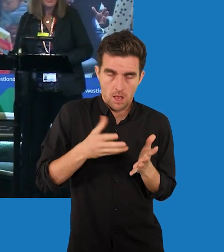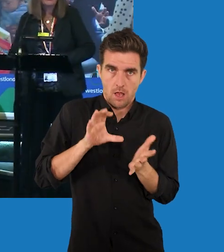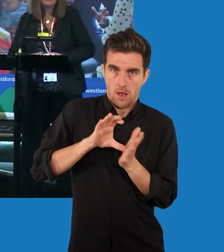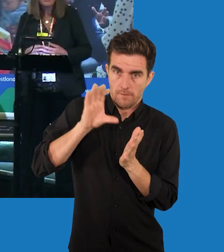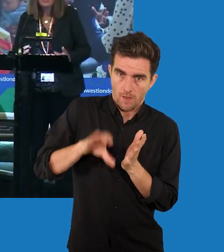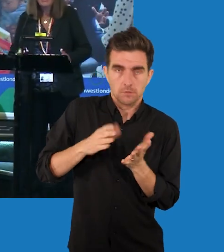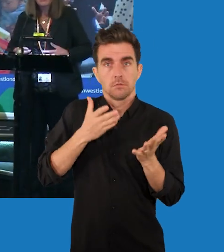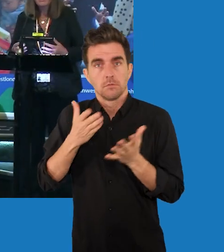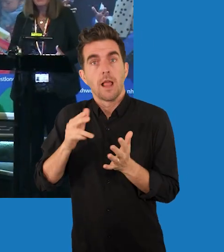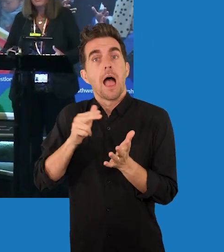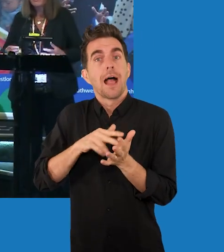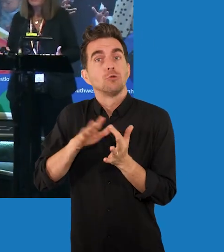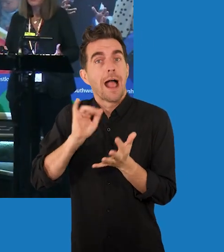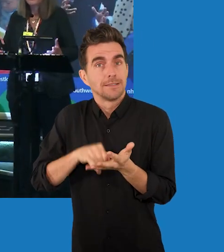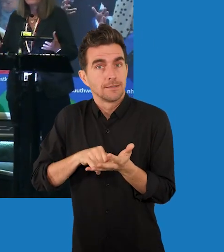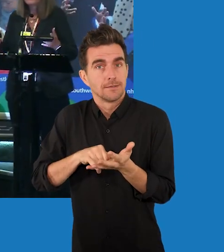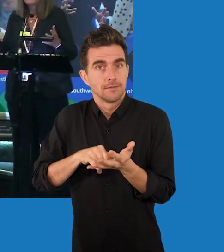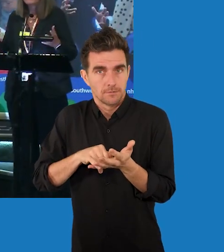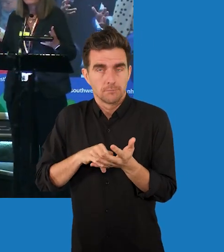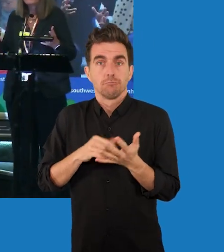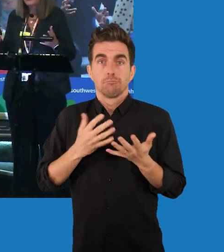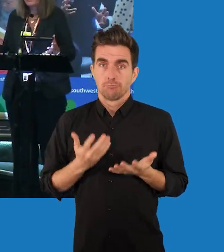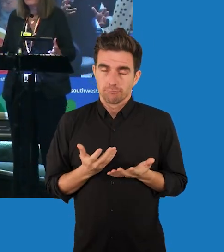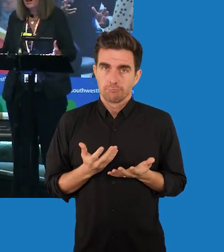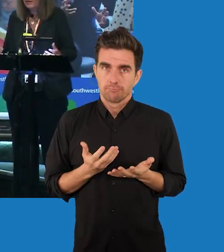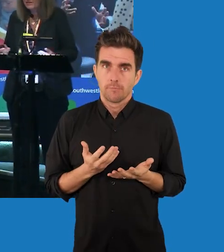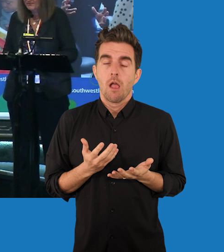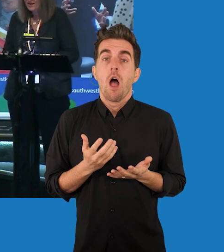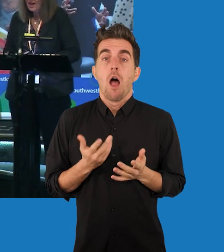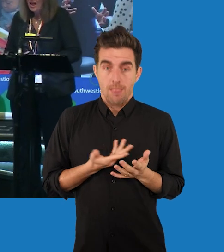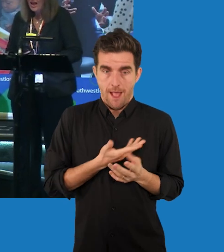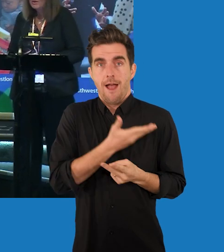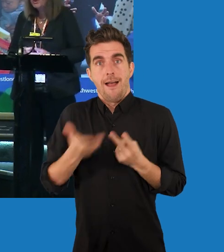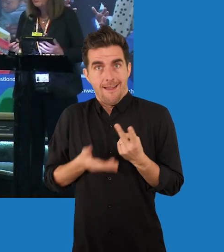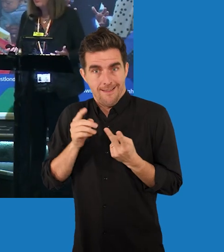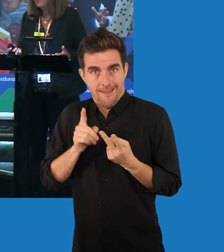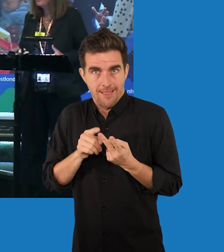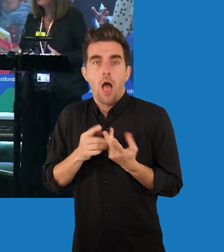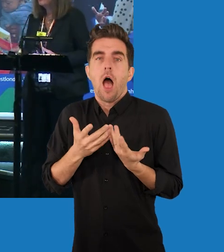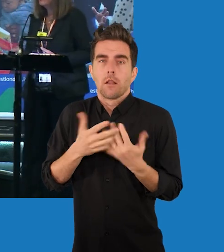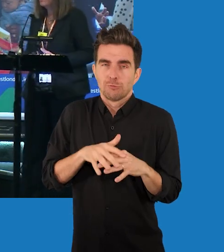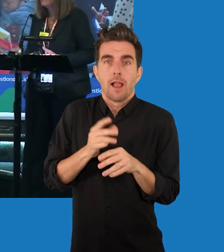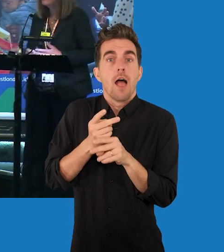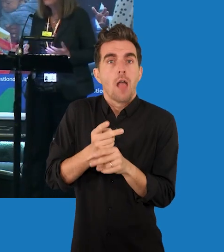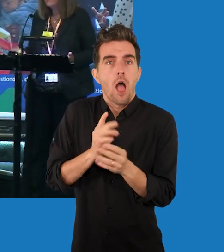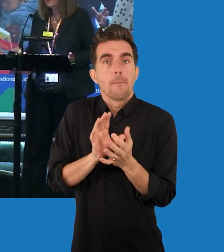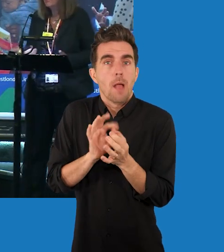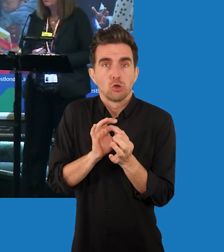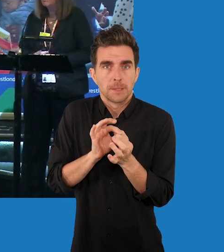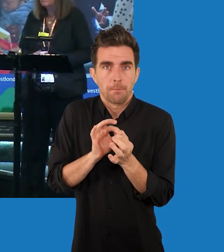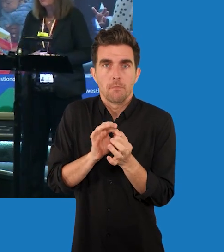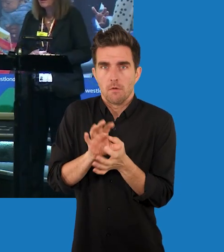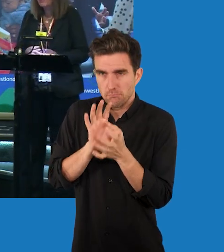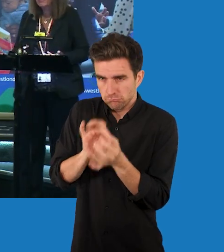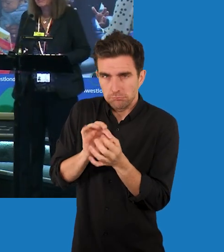that actually plans, delivers and funds the NHS. And then we also have an integrated care partnership where